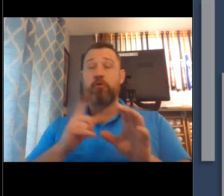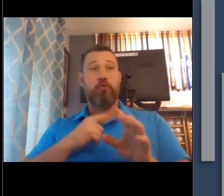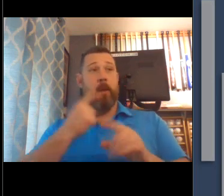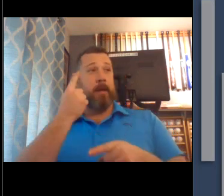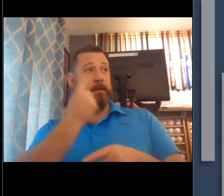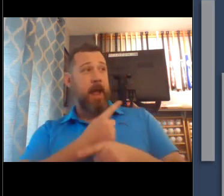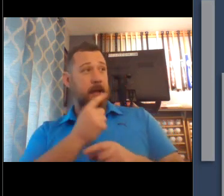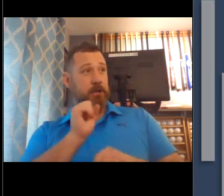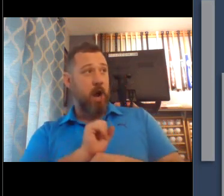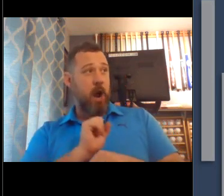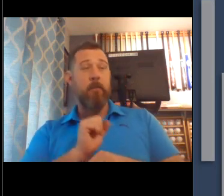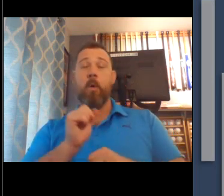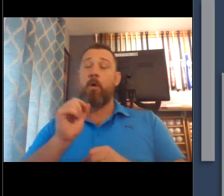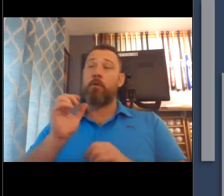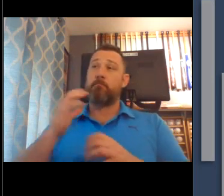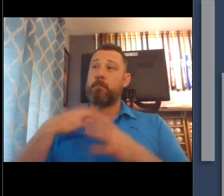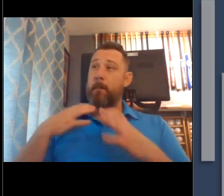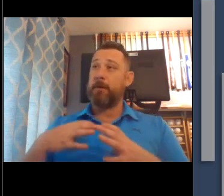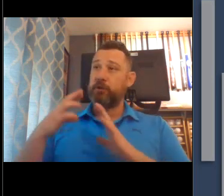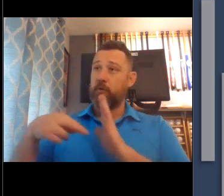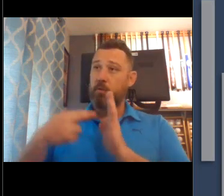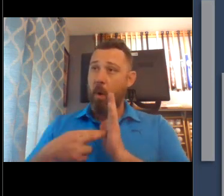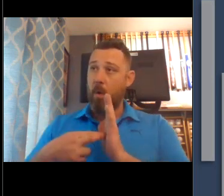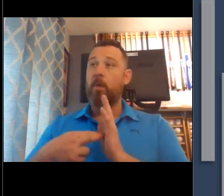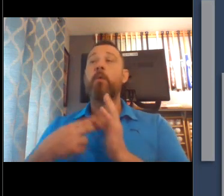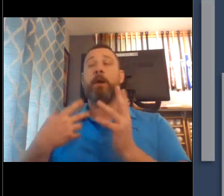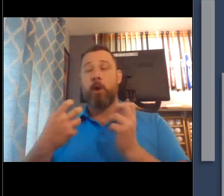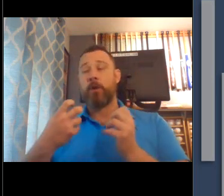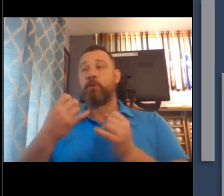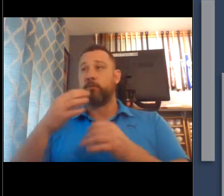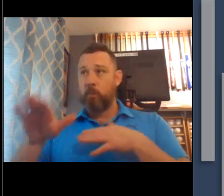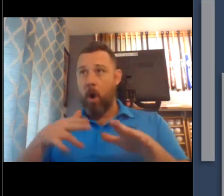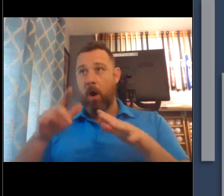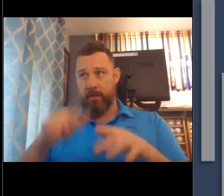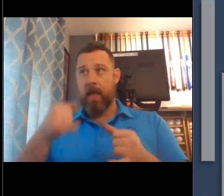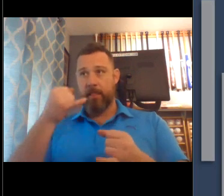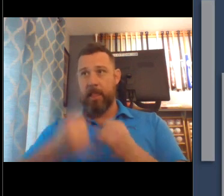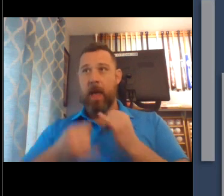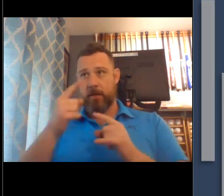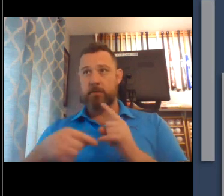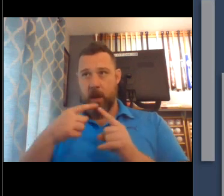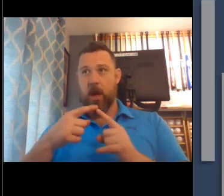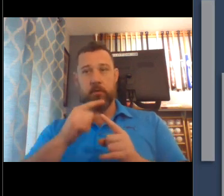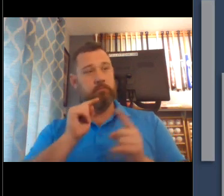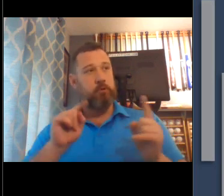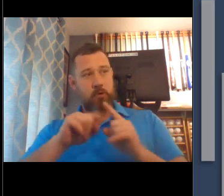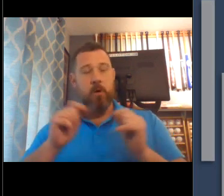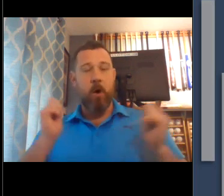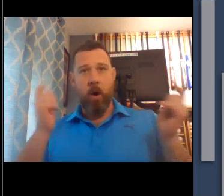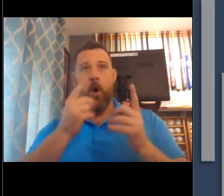role, we'd love to walk that last mile with you and get it to every home in California.